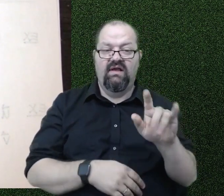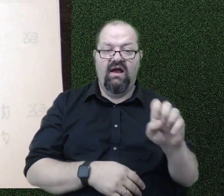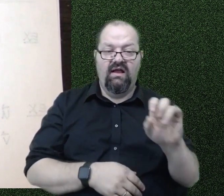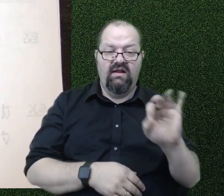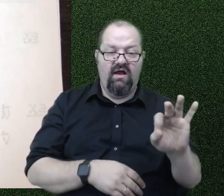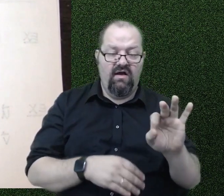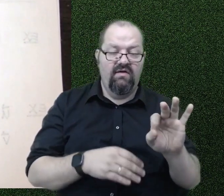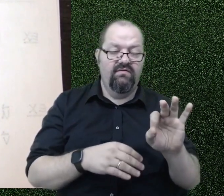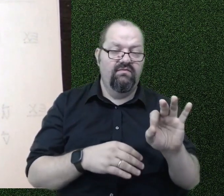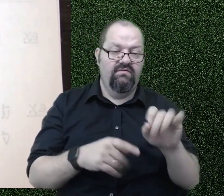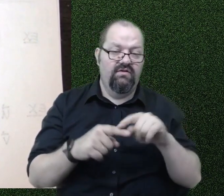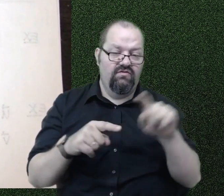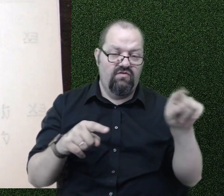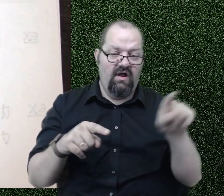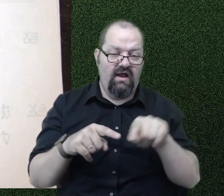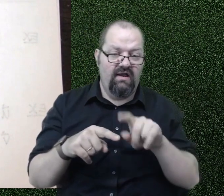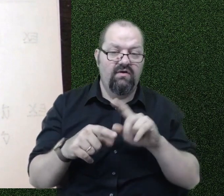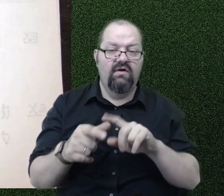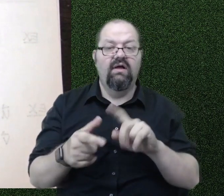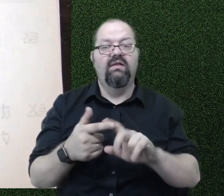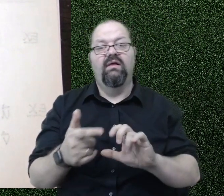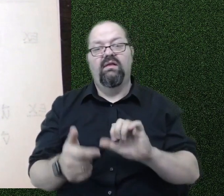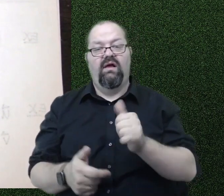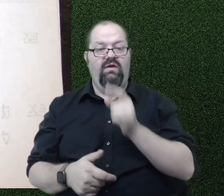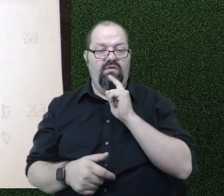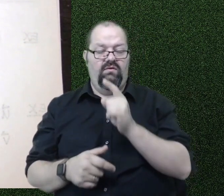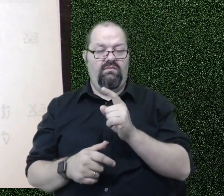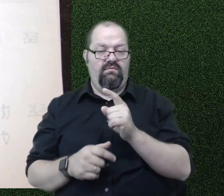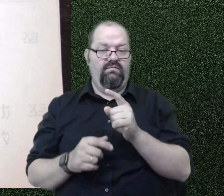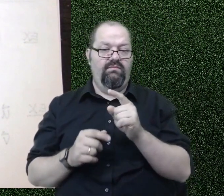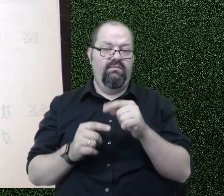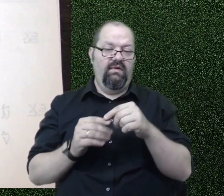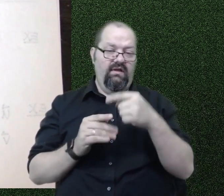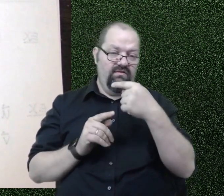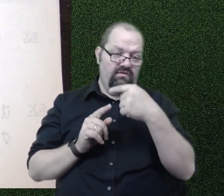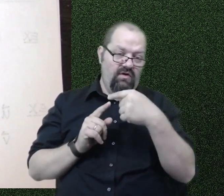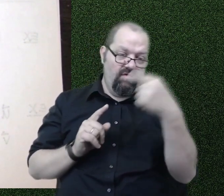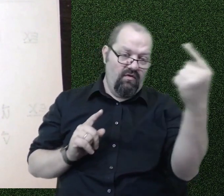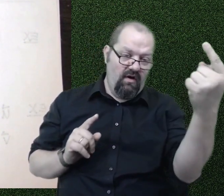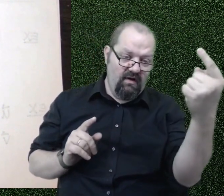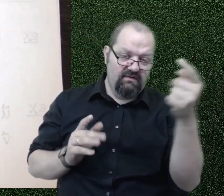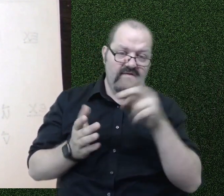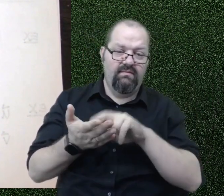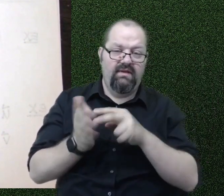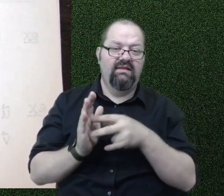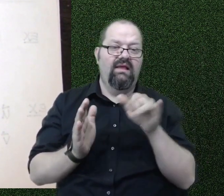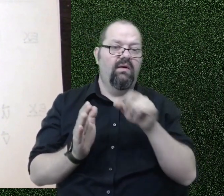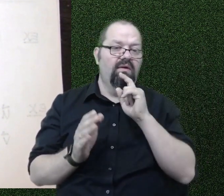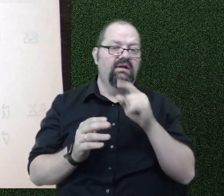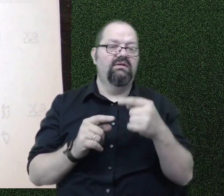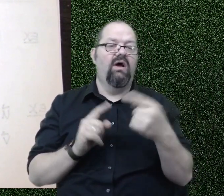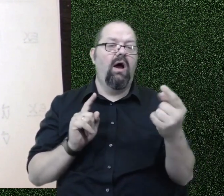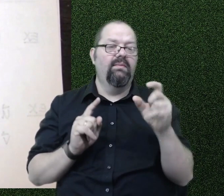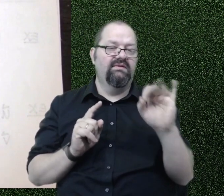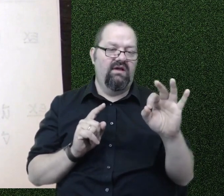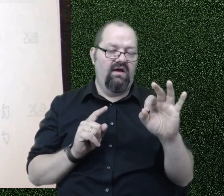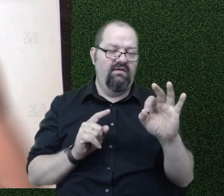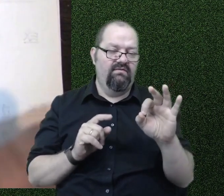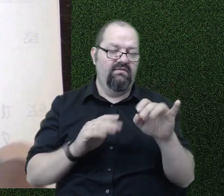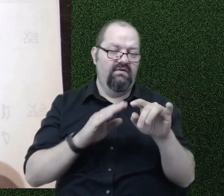And this side of this triangle is opposite theta. It's directly across from theta, so we say it's opposite theta.